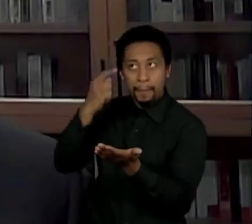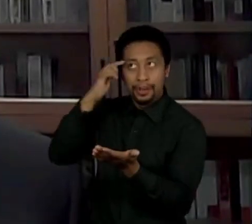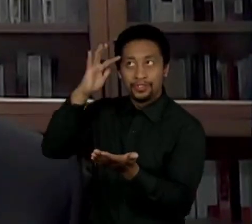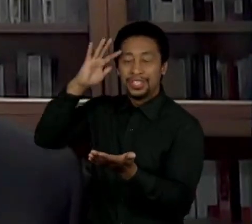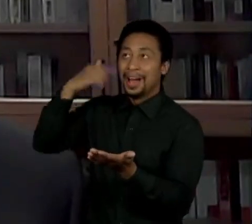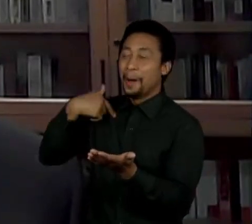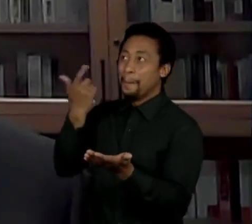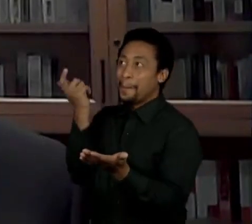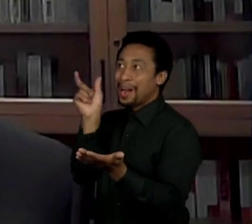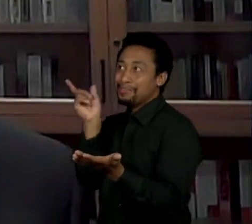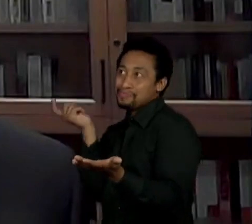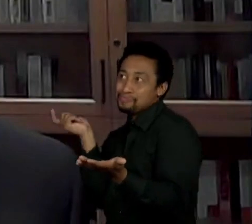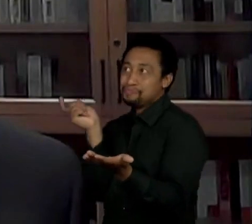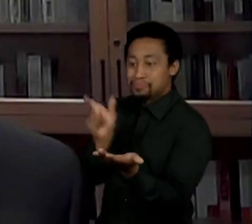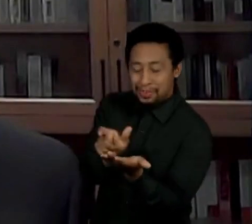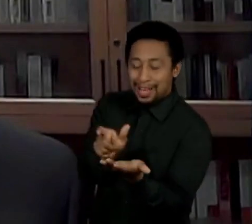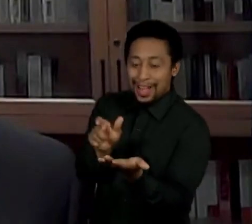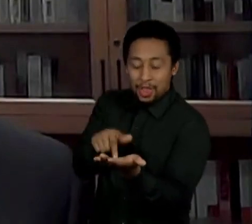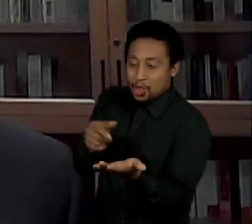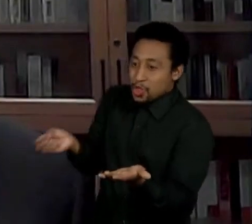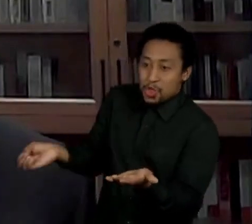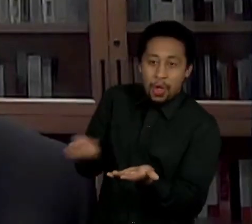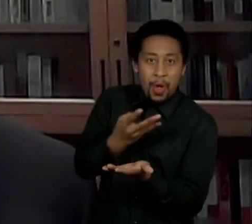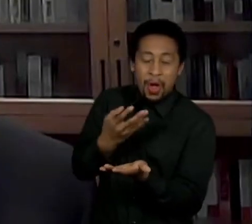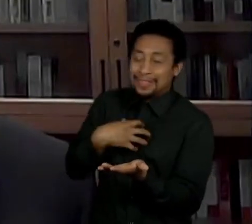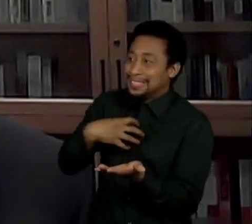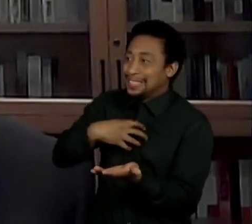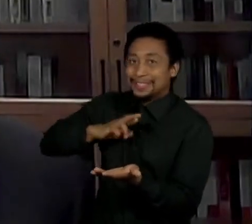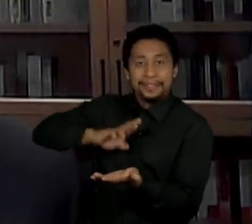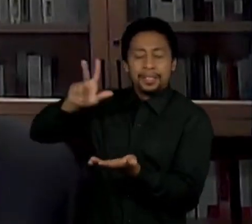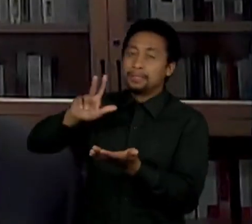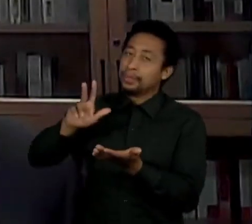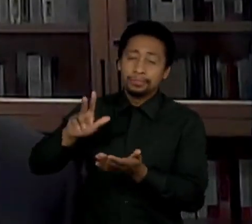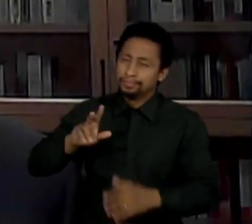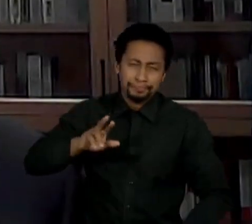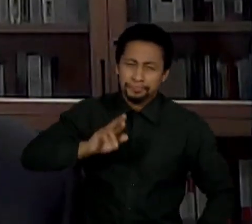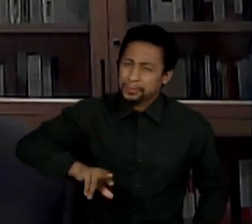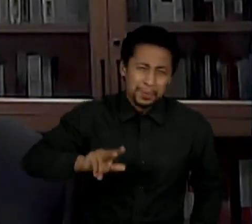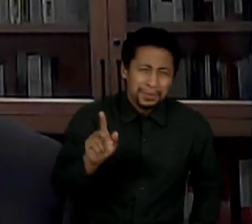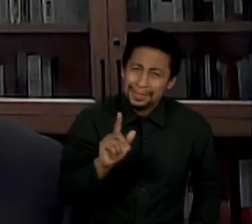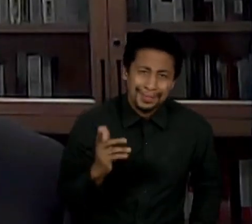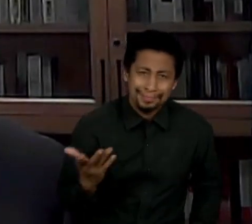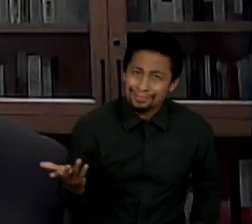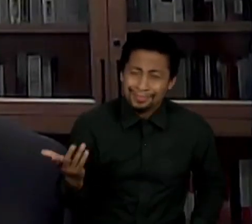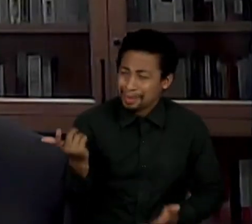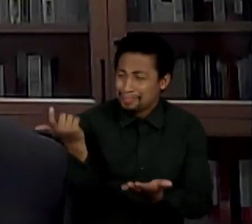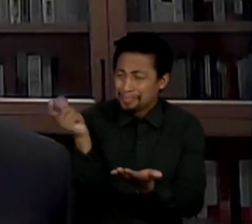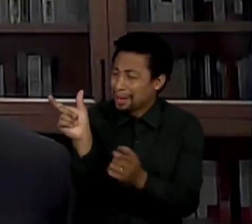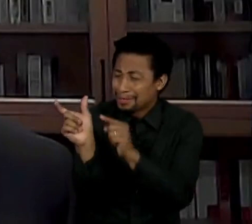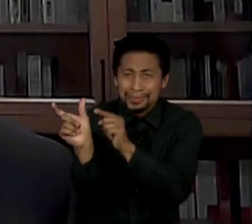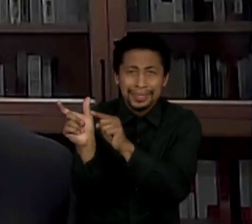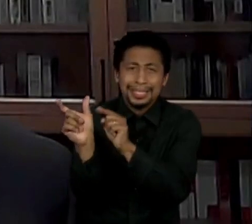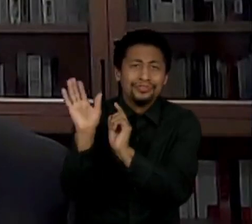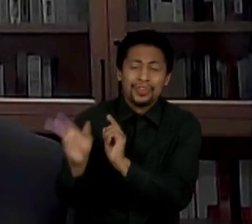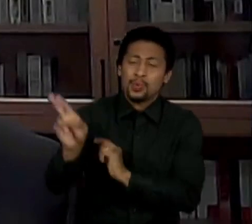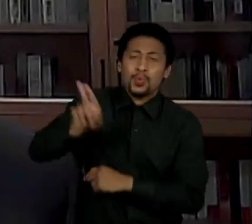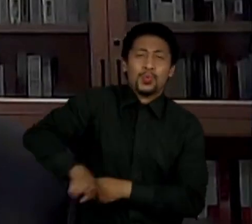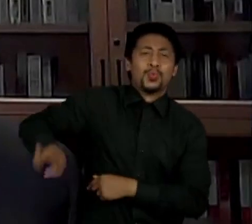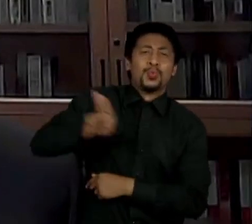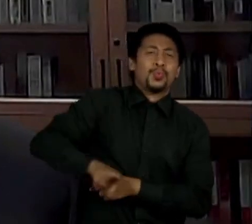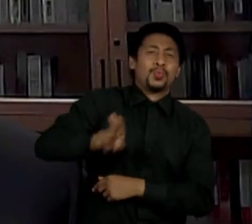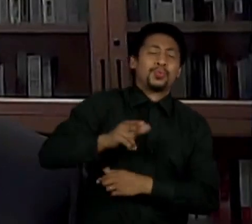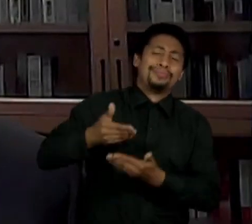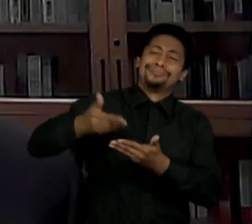And it's maybe a subtle definition of the difference, but for me that's really what it's about.